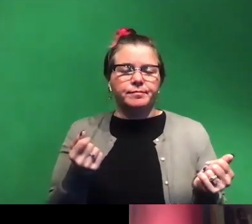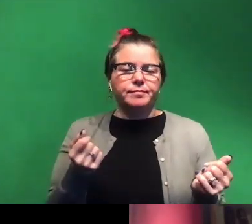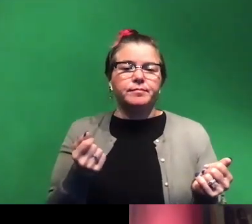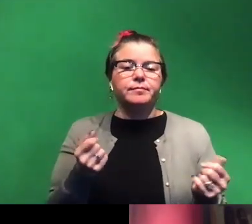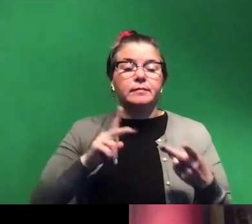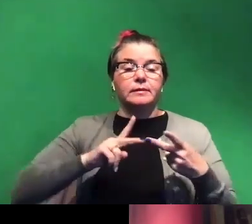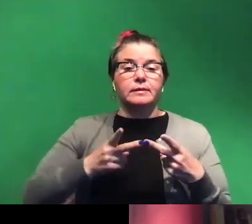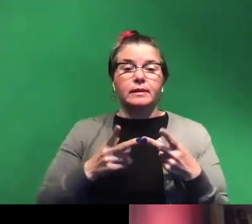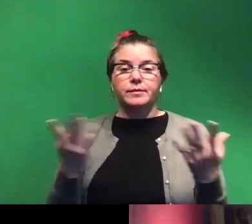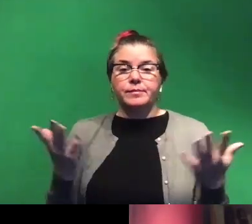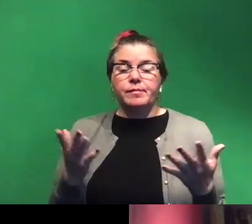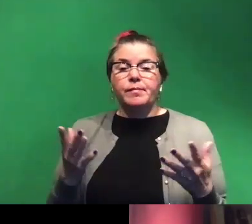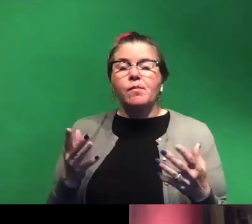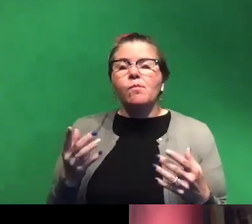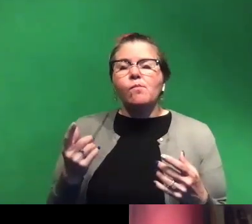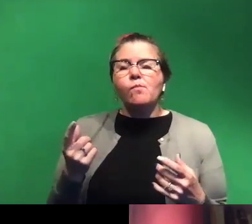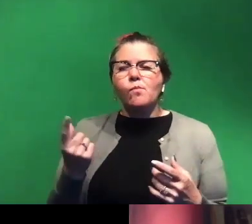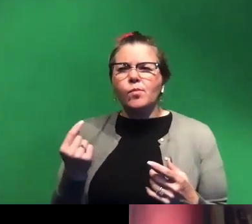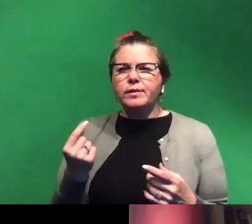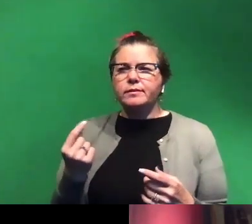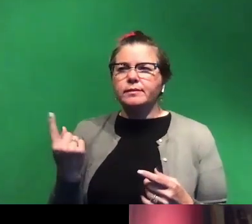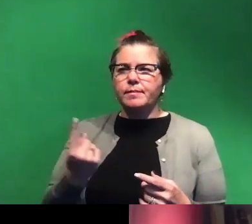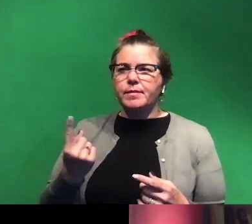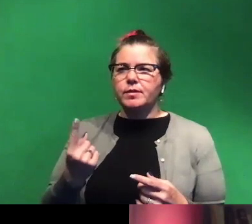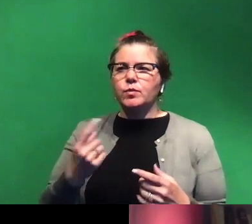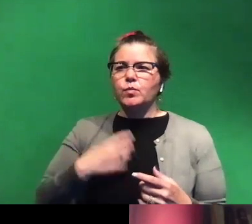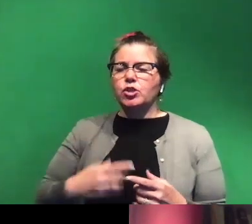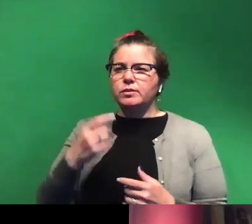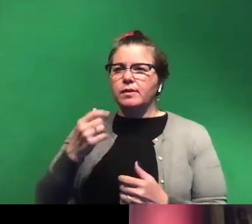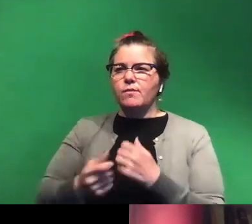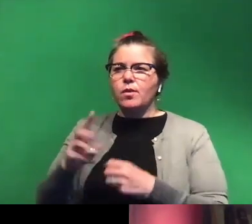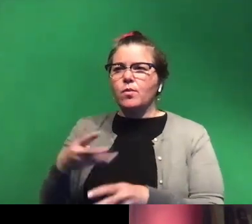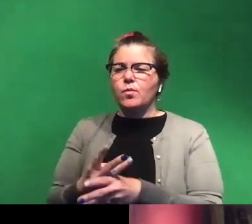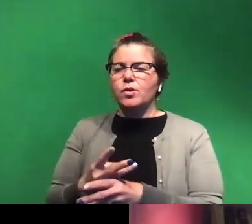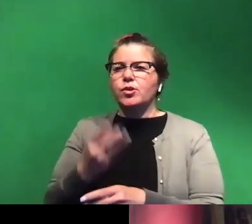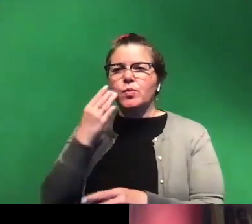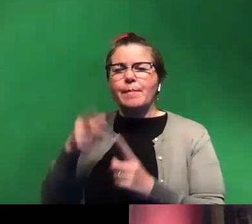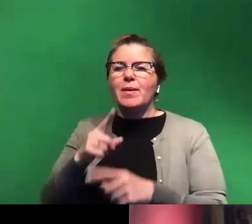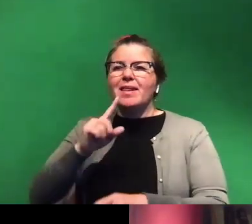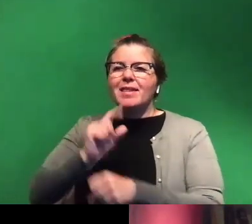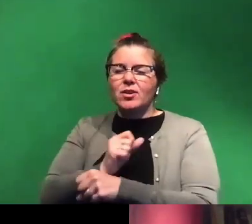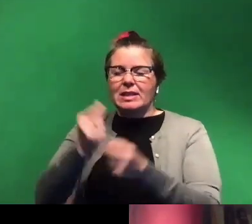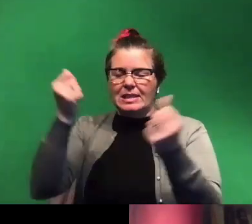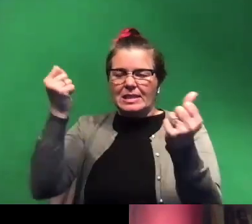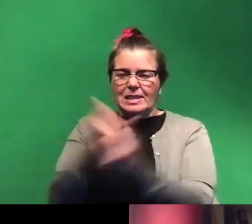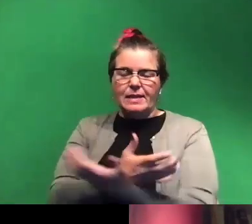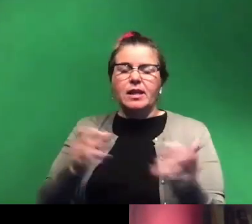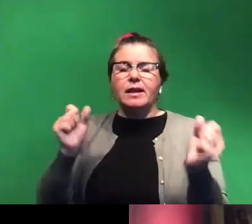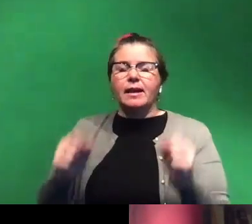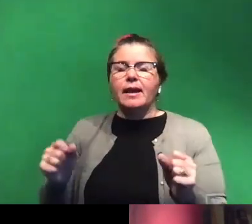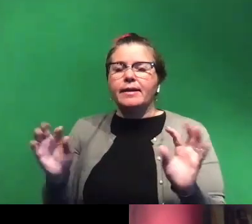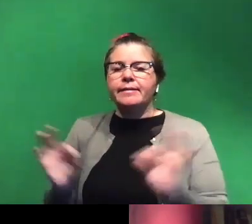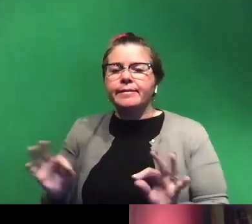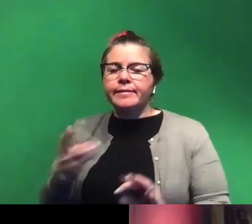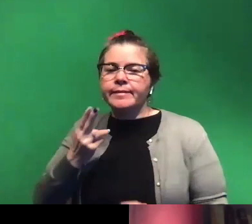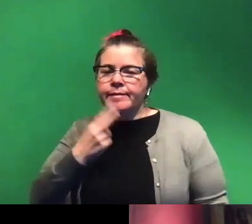then the second question is what is something that you wish everybody in the world knew about literally anything? It can be as small and